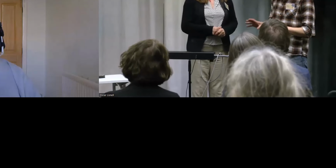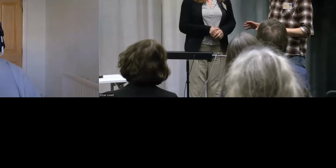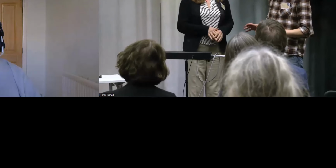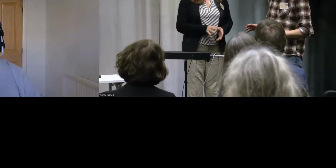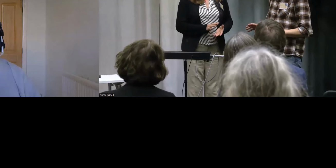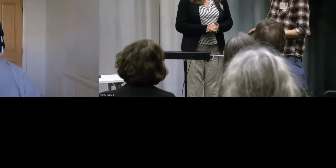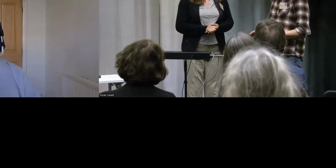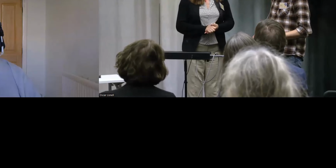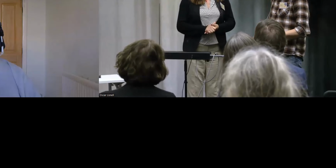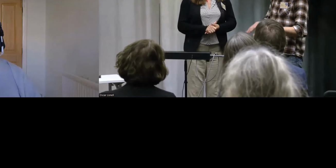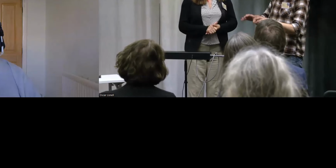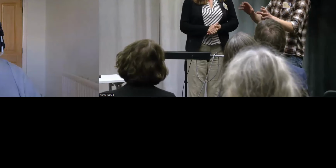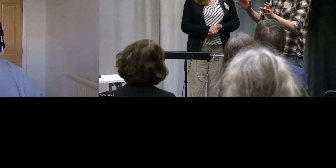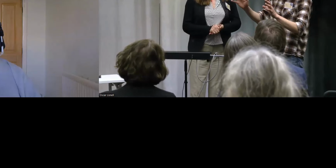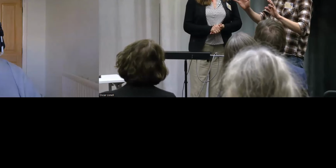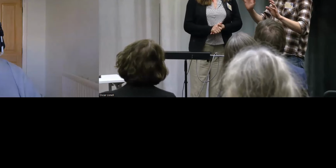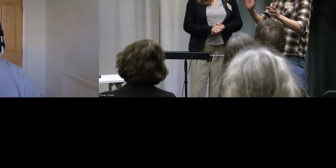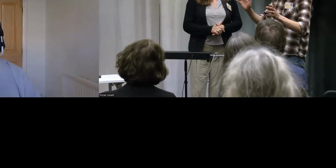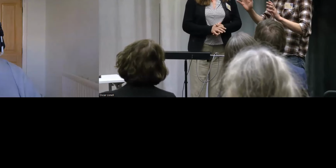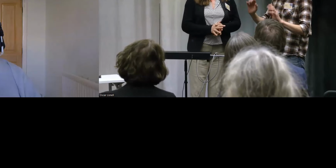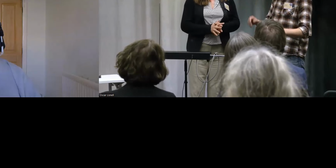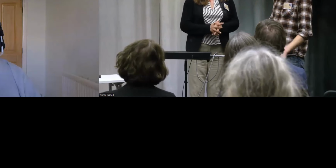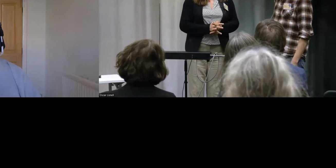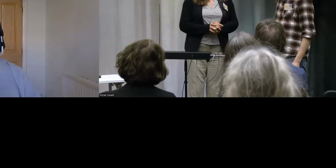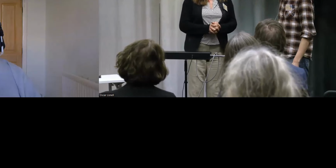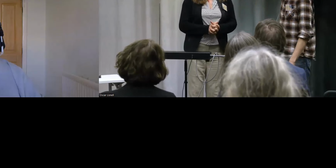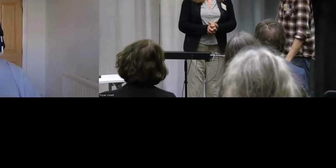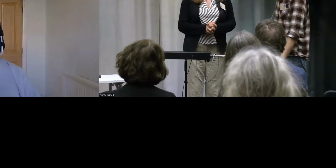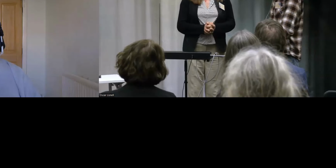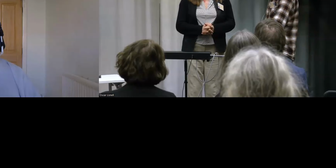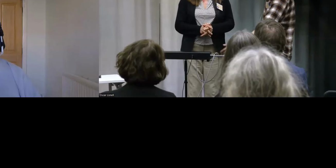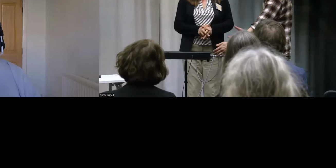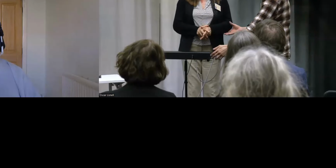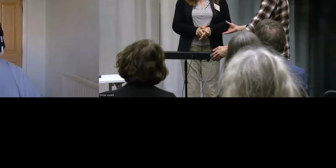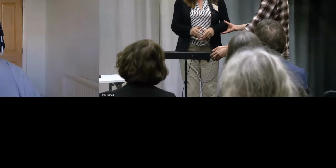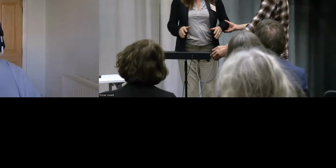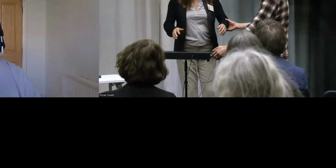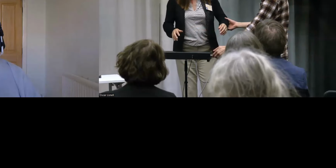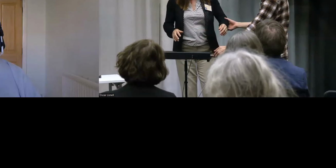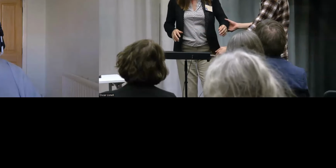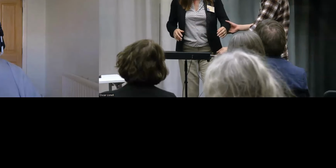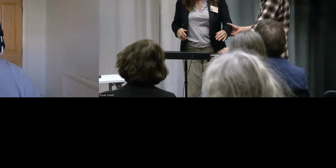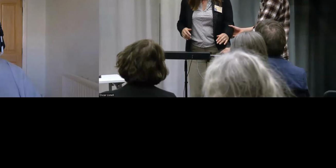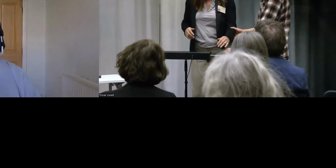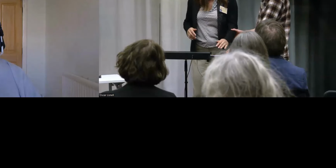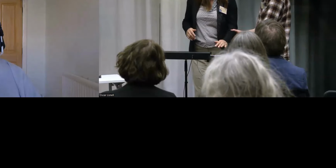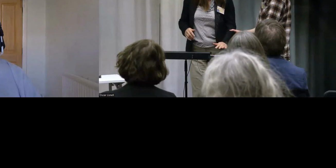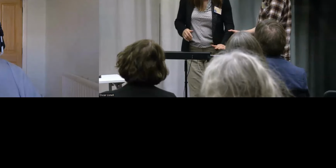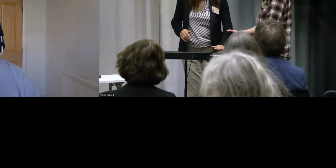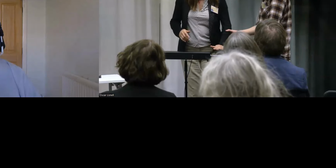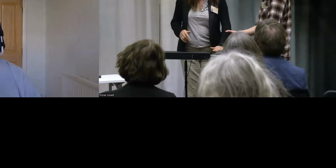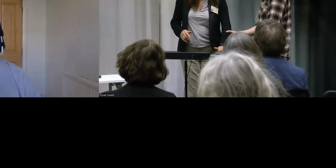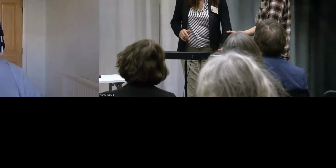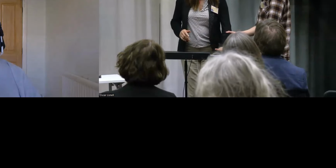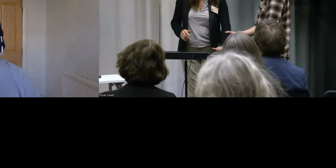then you do it wrong. So it's just a matter of air. So your left hand, it's the